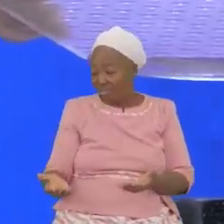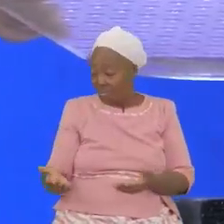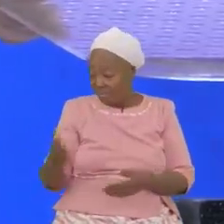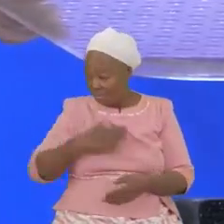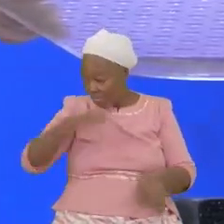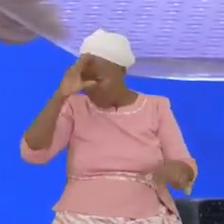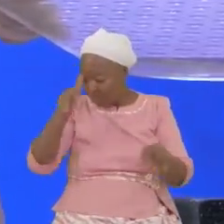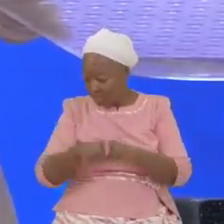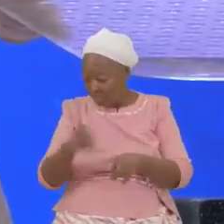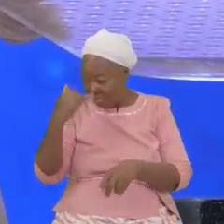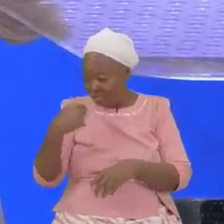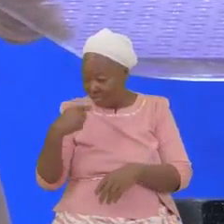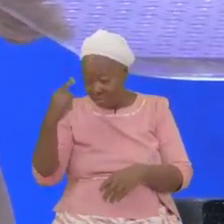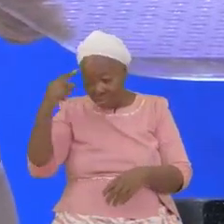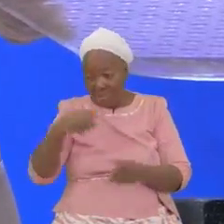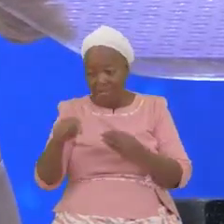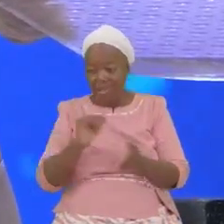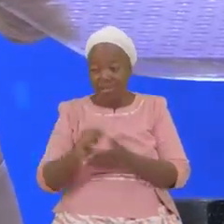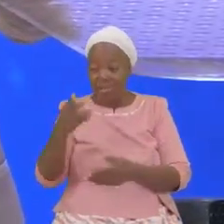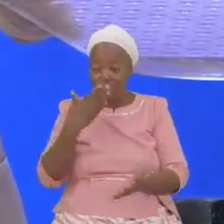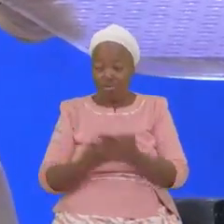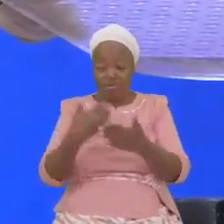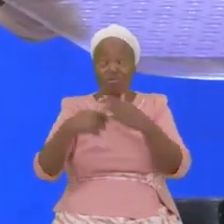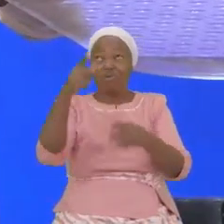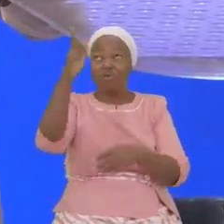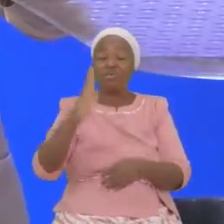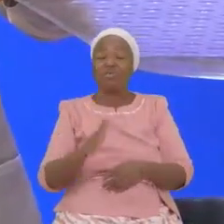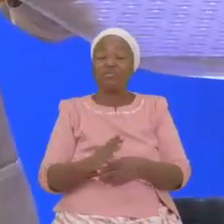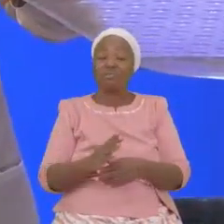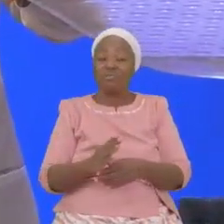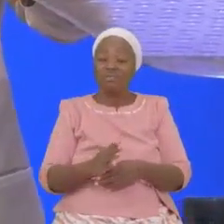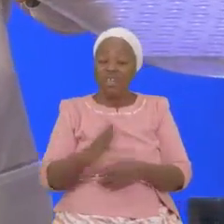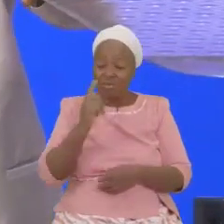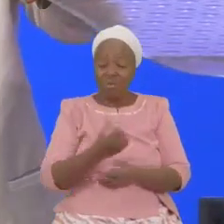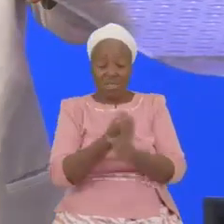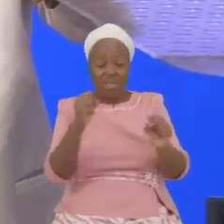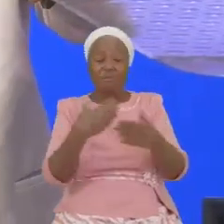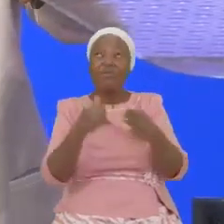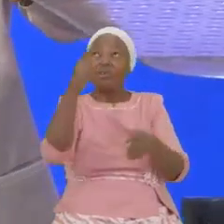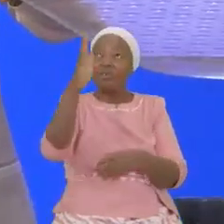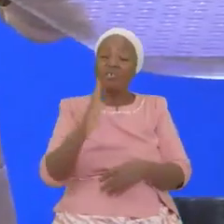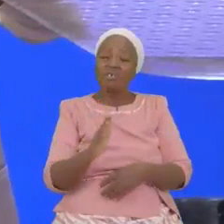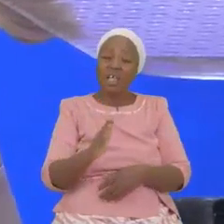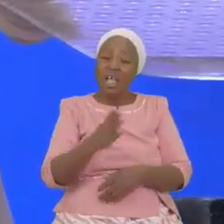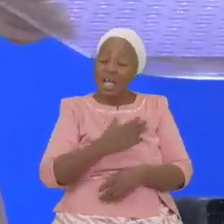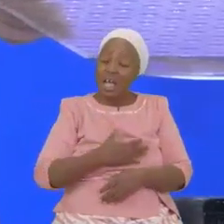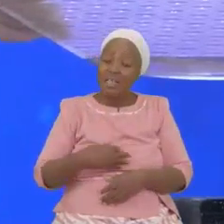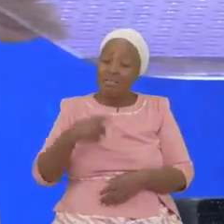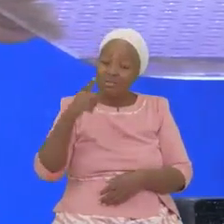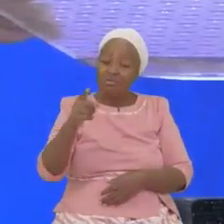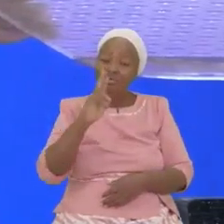that? You're good in the sight of heaven. You're saved in the sight of heaven, and you